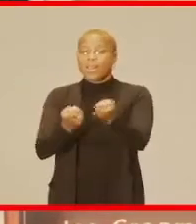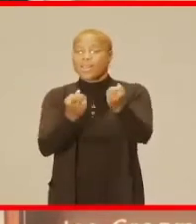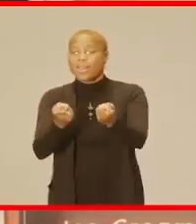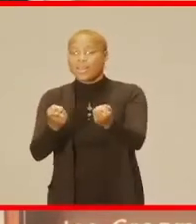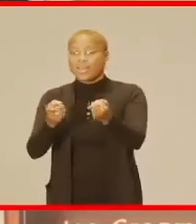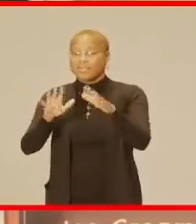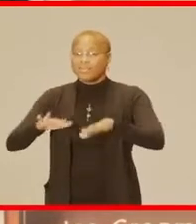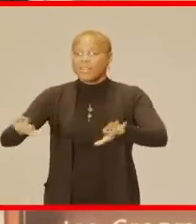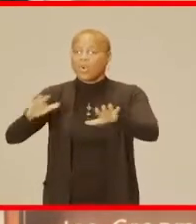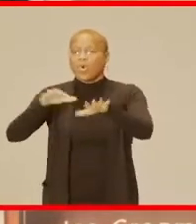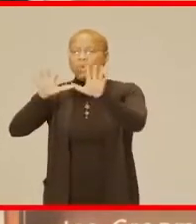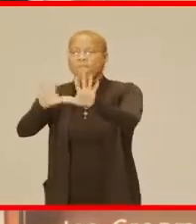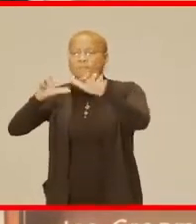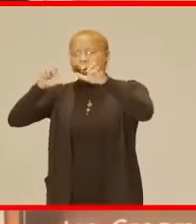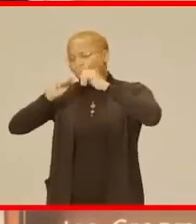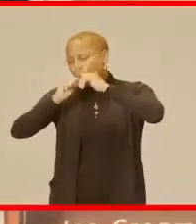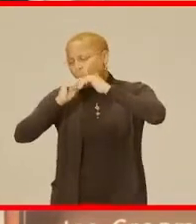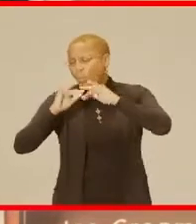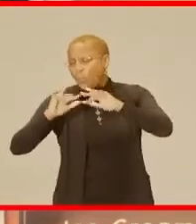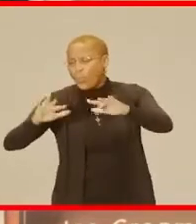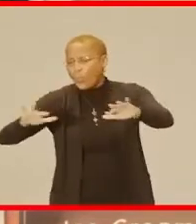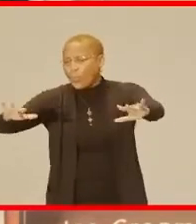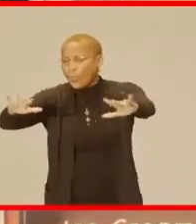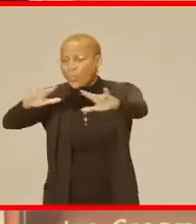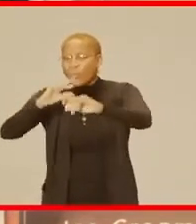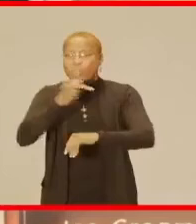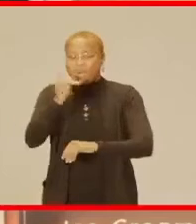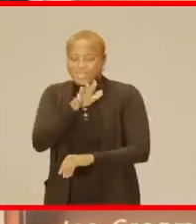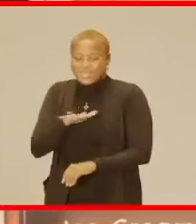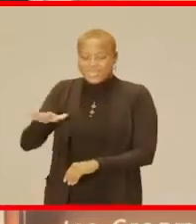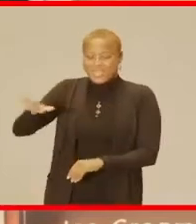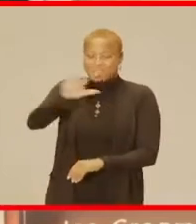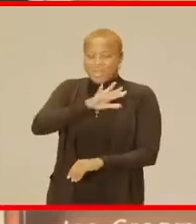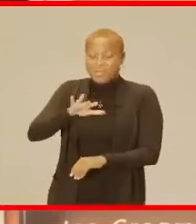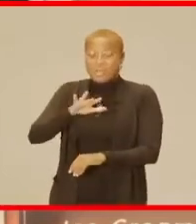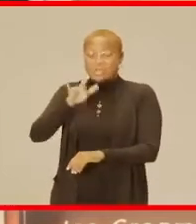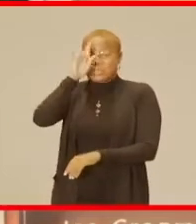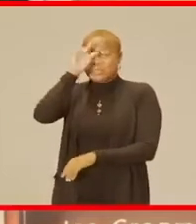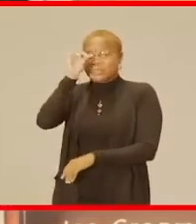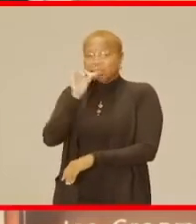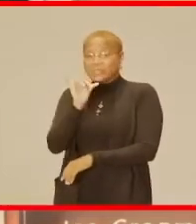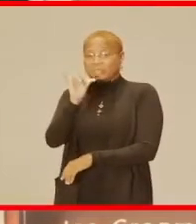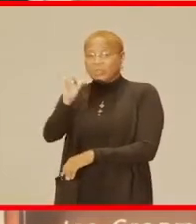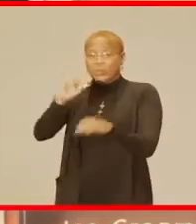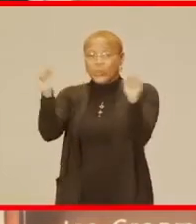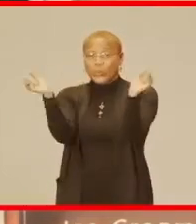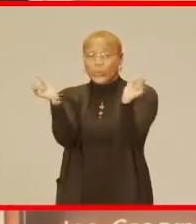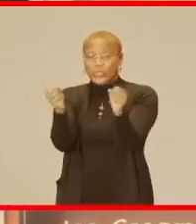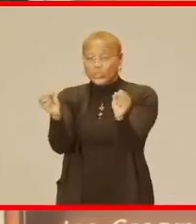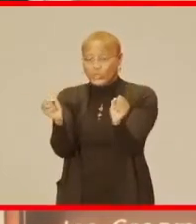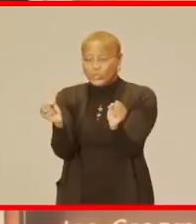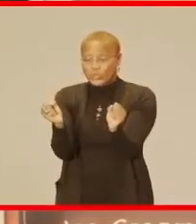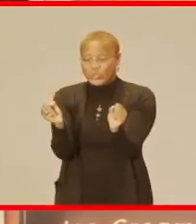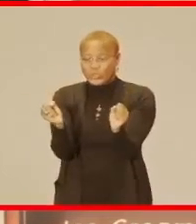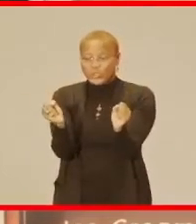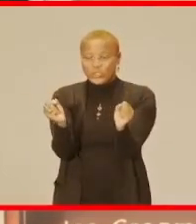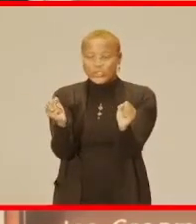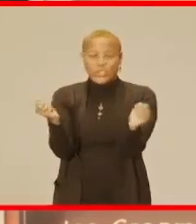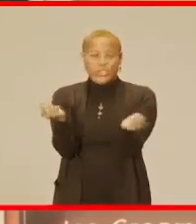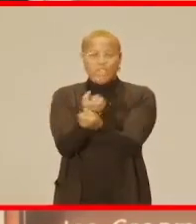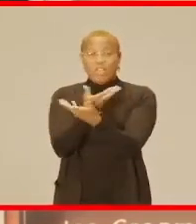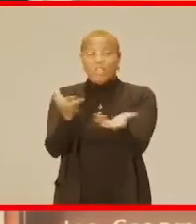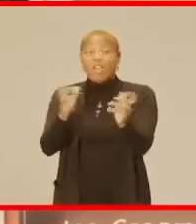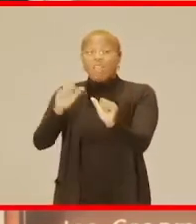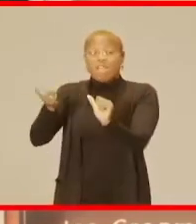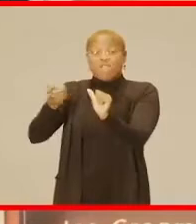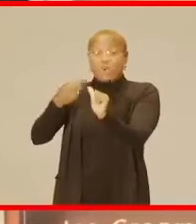even freeze over an entire kingdom and place it under eternal winter. And that's exactly what she did in the